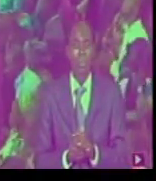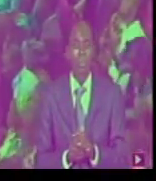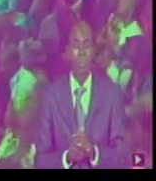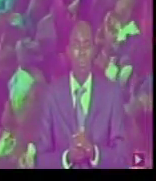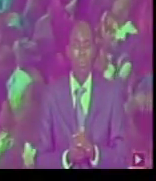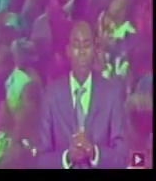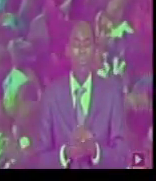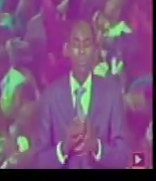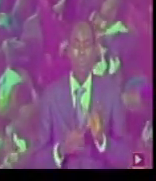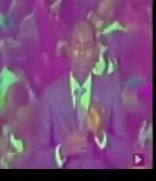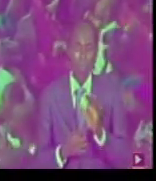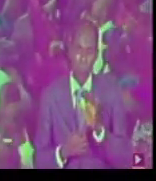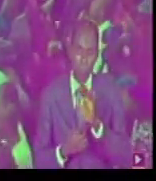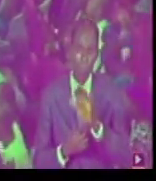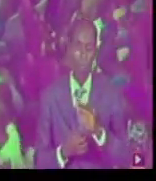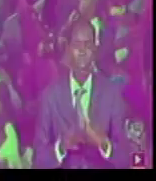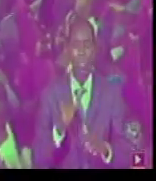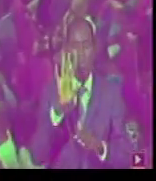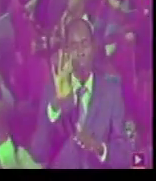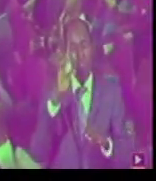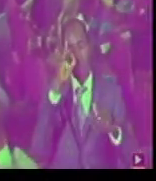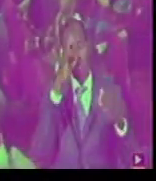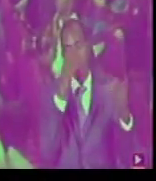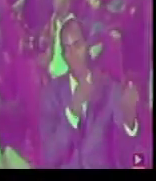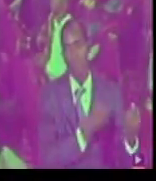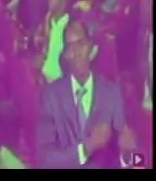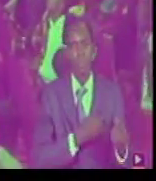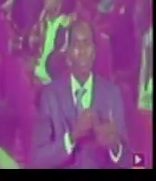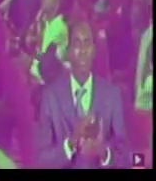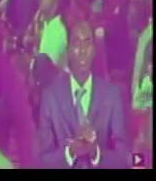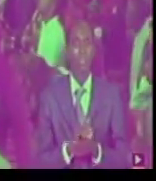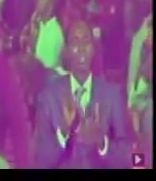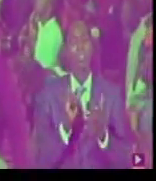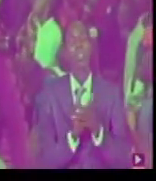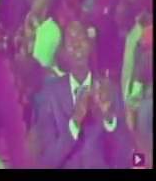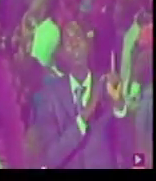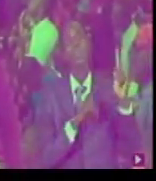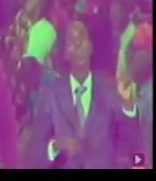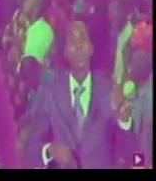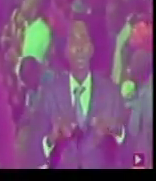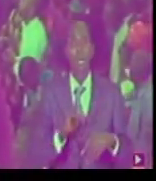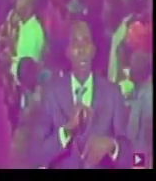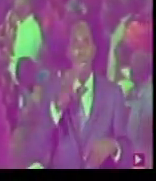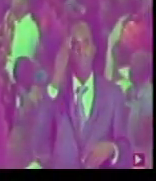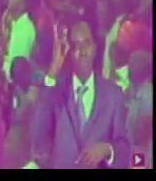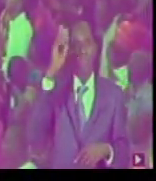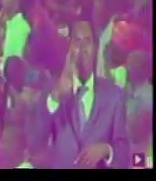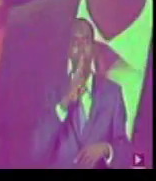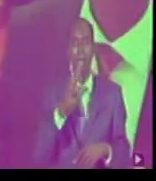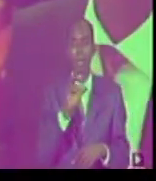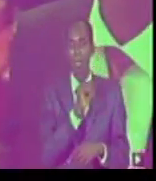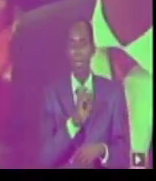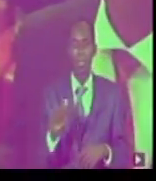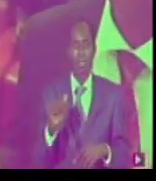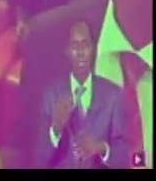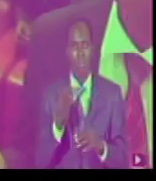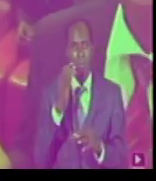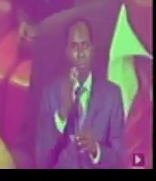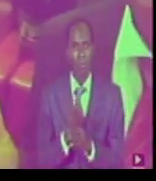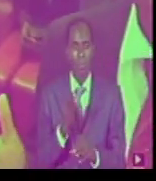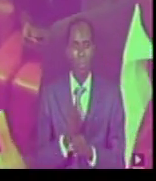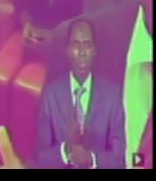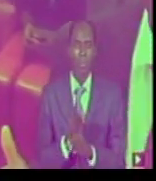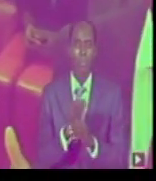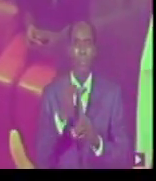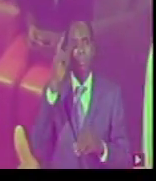Express your faith. That Lord, I know a faithful God. As you said, you